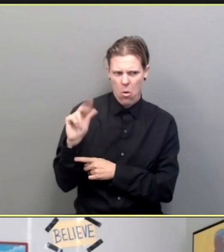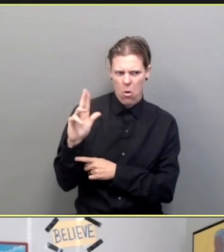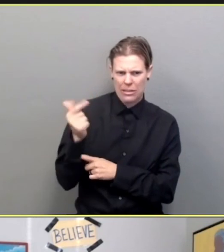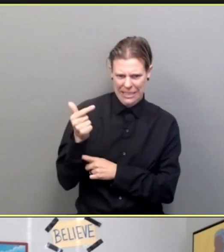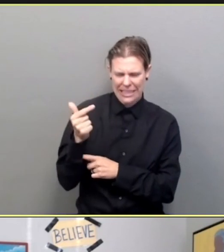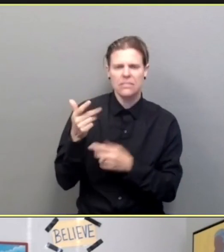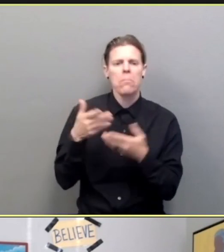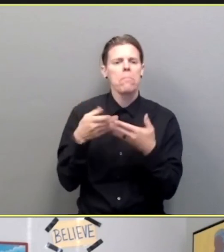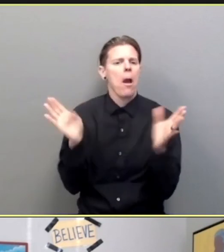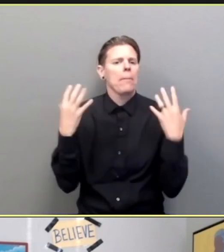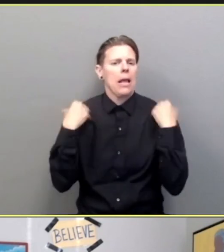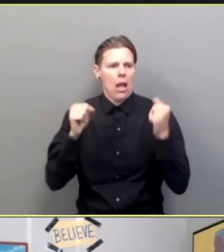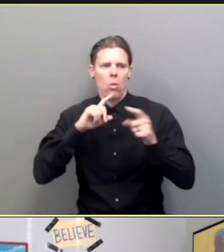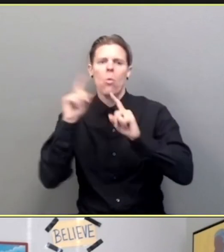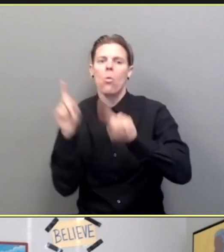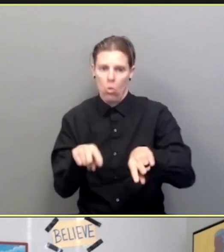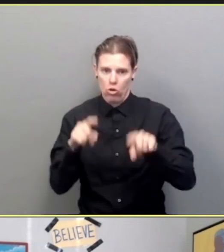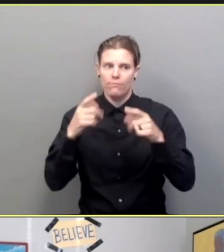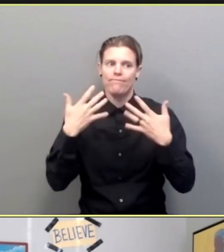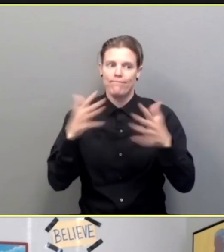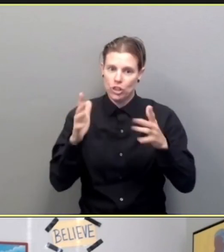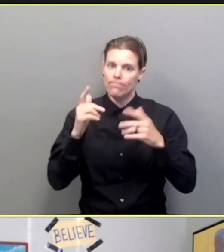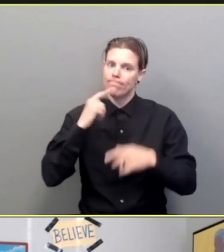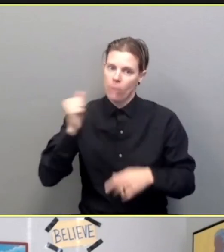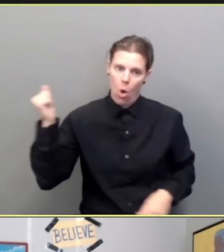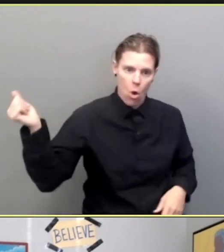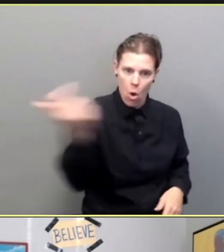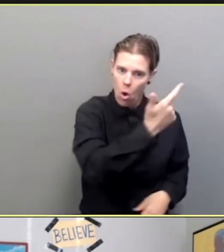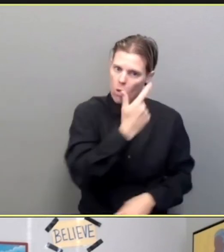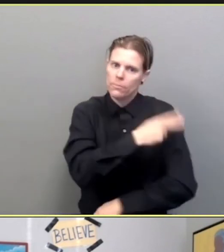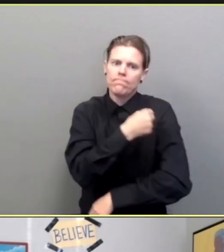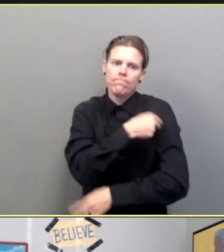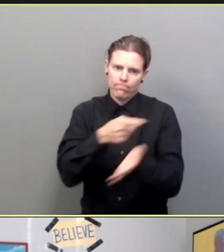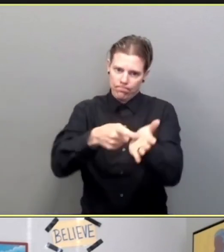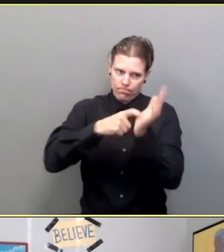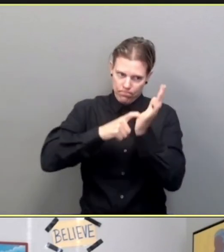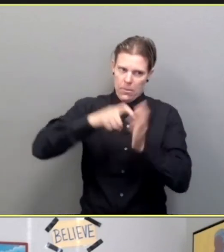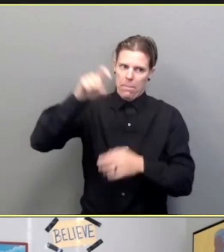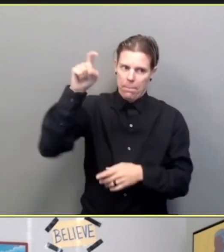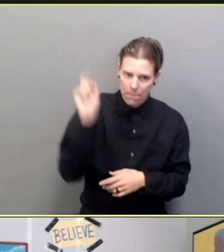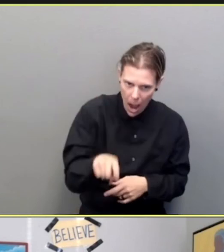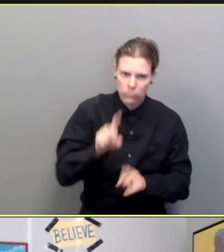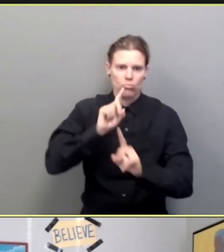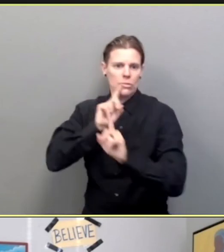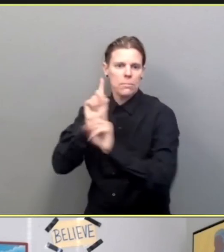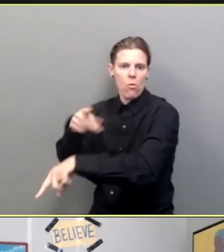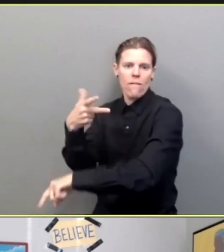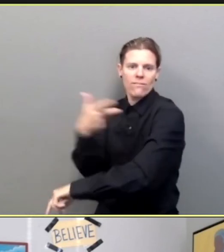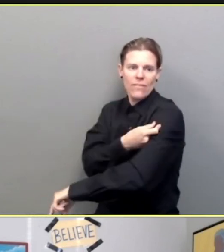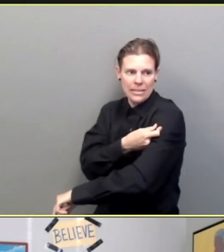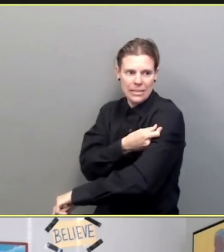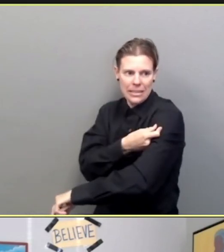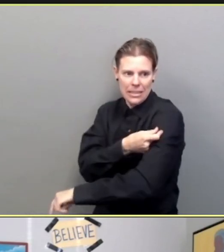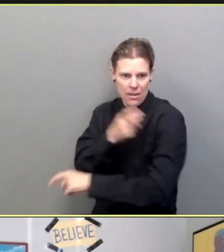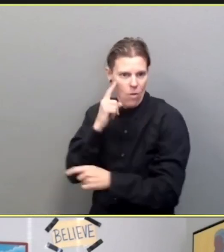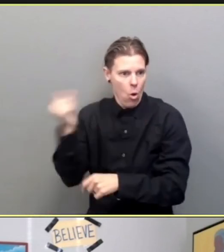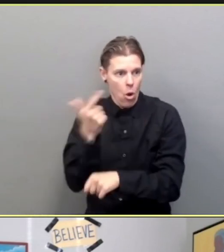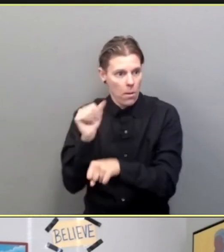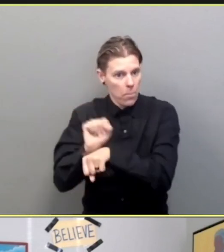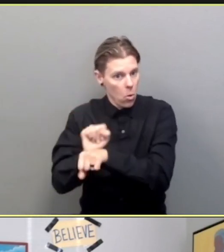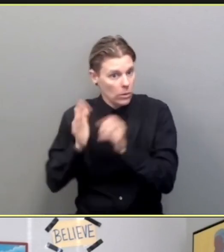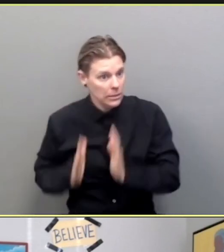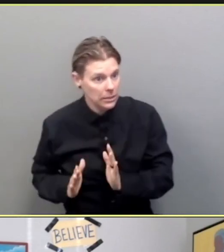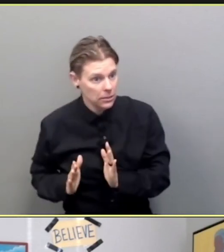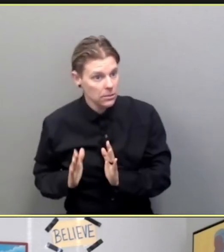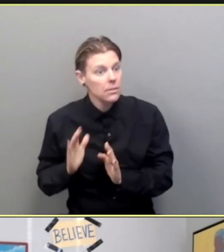all employees. So that's right, yes. Okay, so if that happened recently, somebody somewhere got some bad information. Hospitals